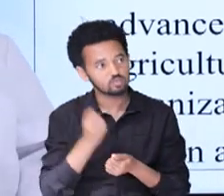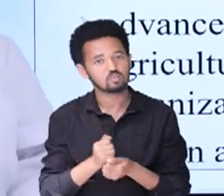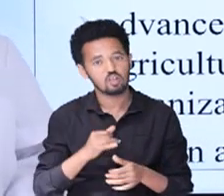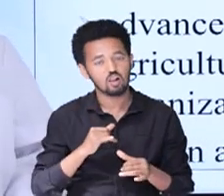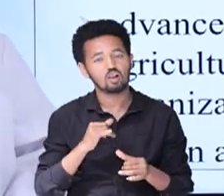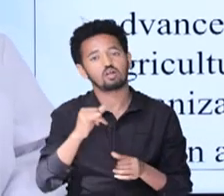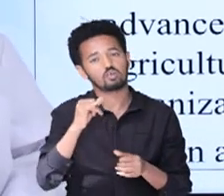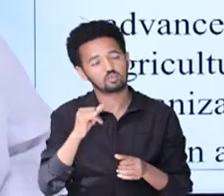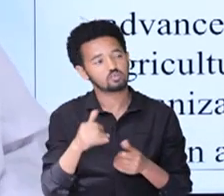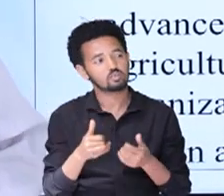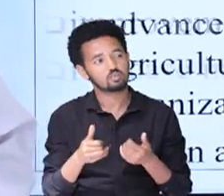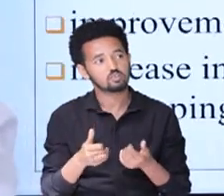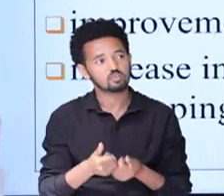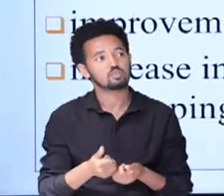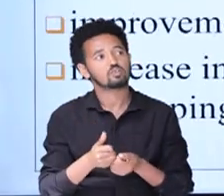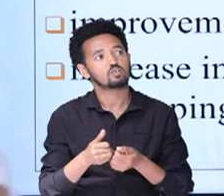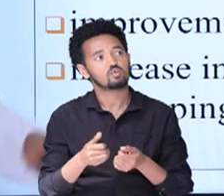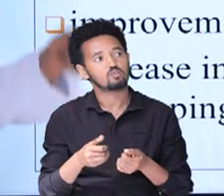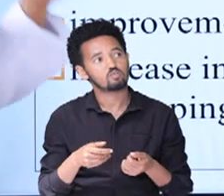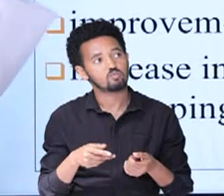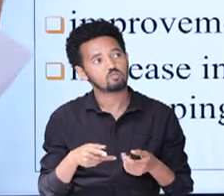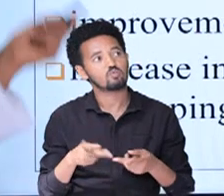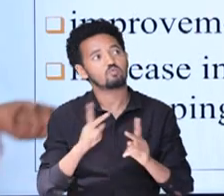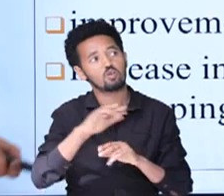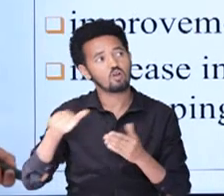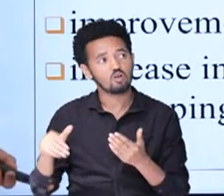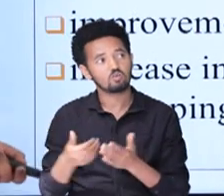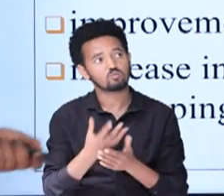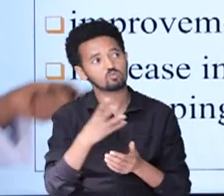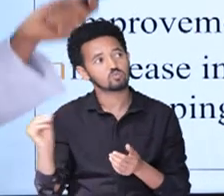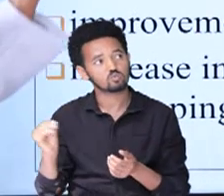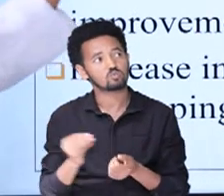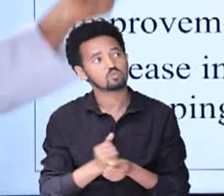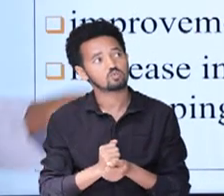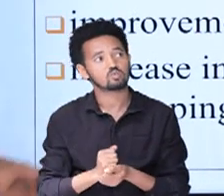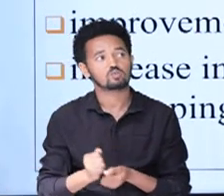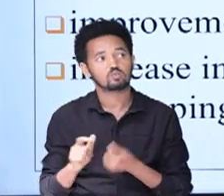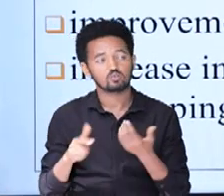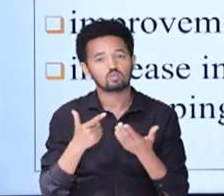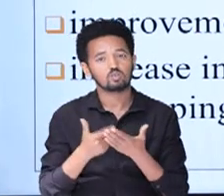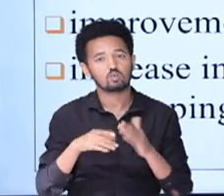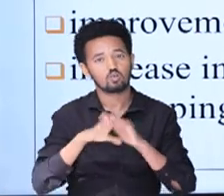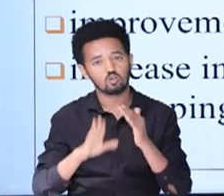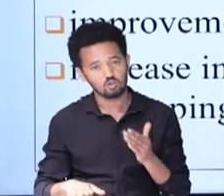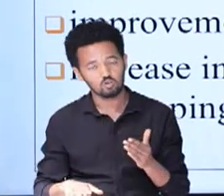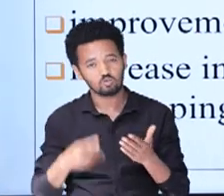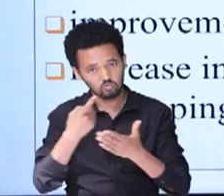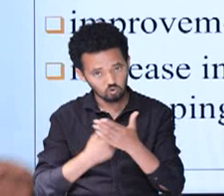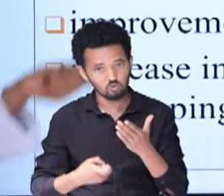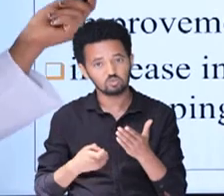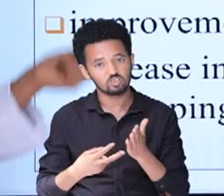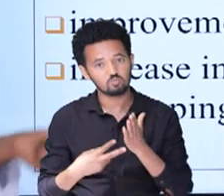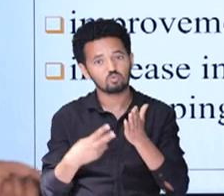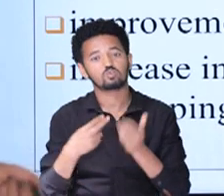like tropical disease and famine, and also relatively lower cost of